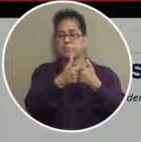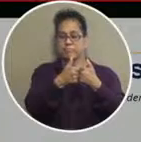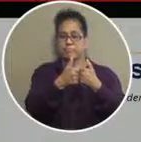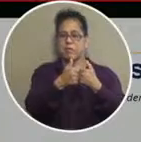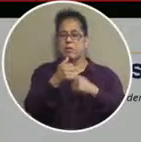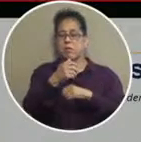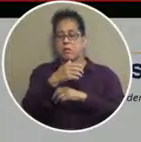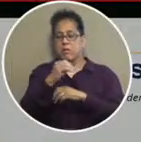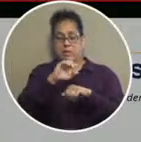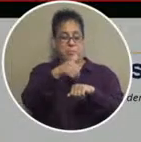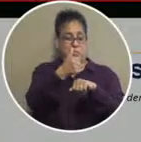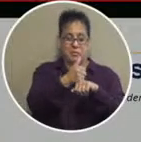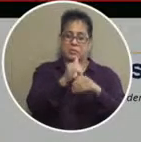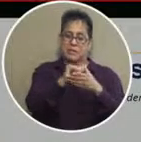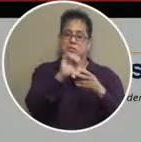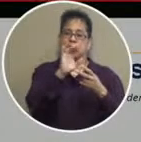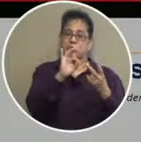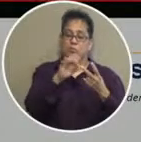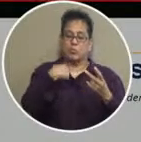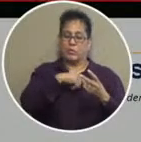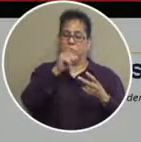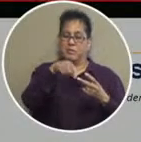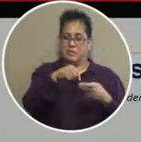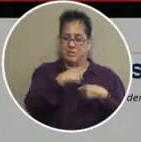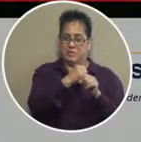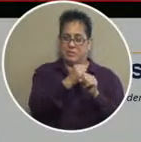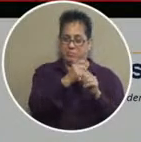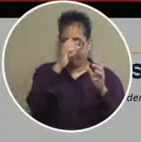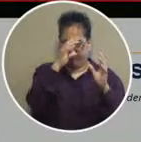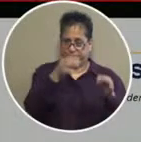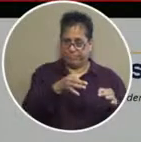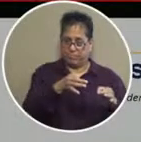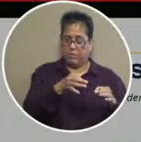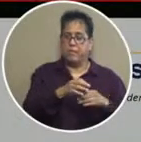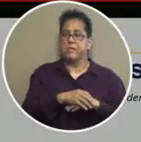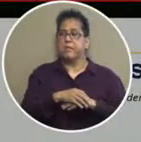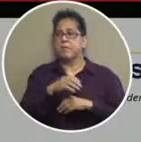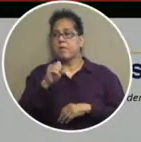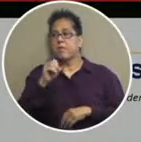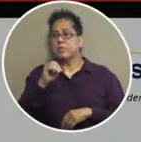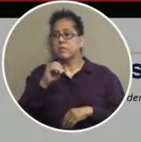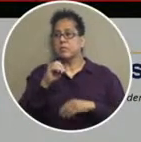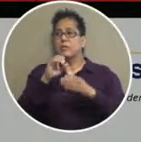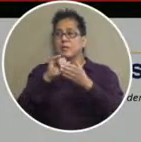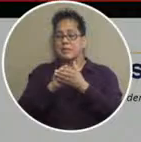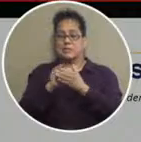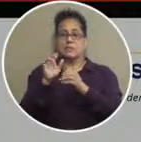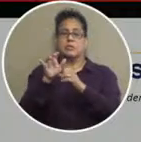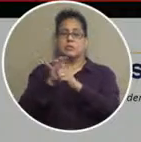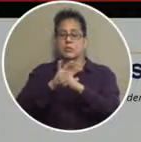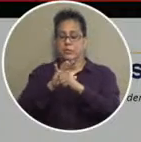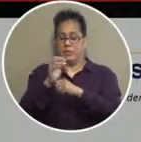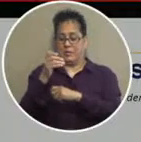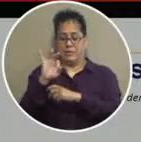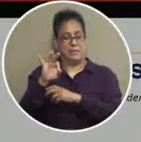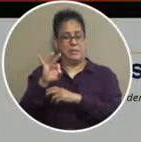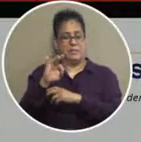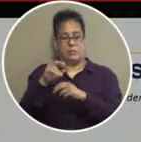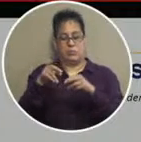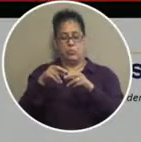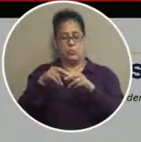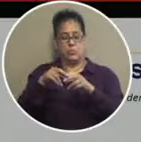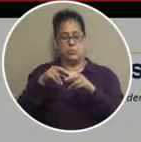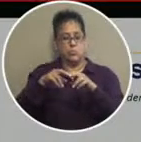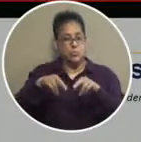Yet implementation is a choice that we must all make. So that is what the COVID-19 Enhanced Regional Public Health